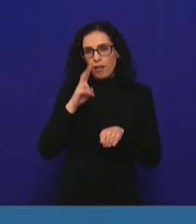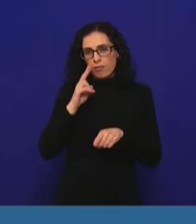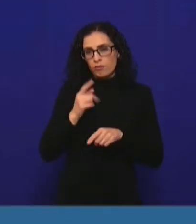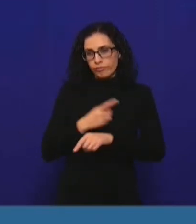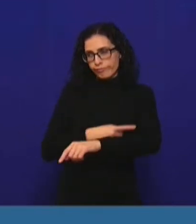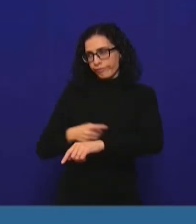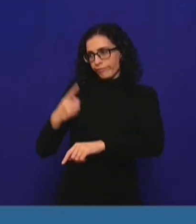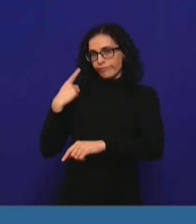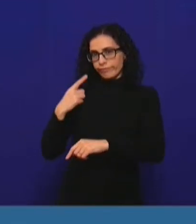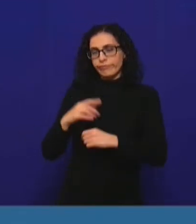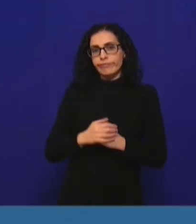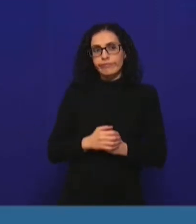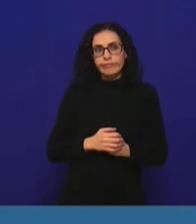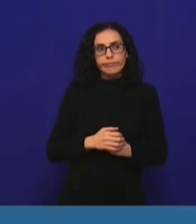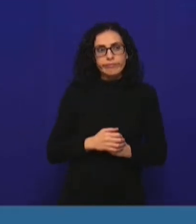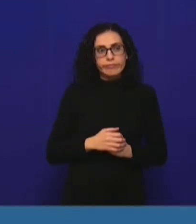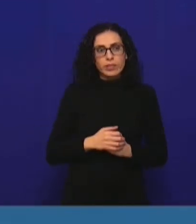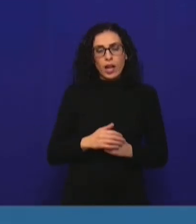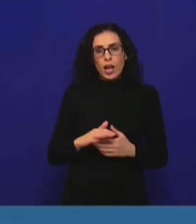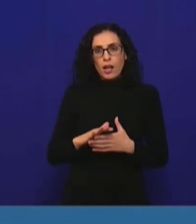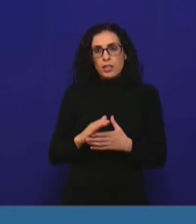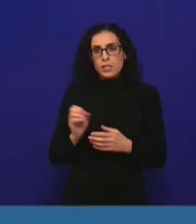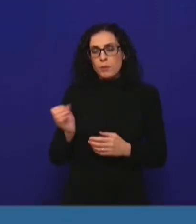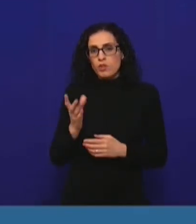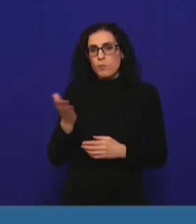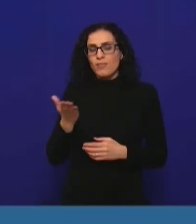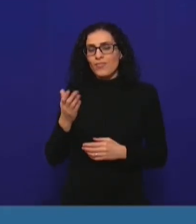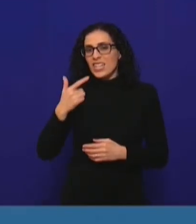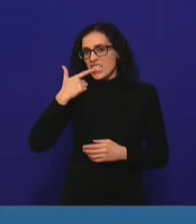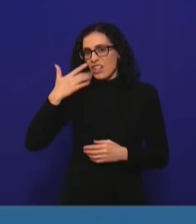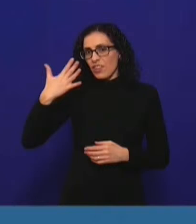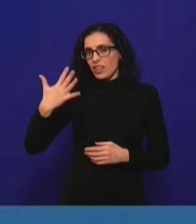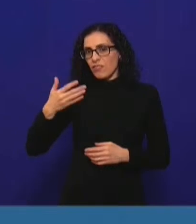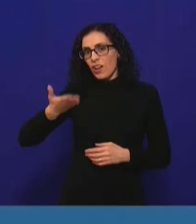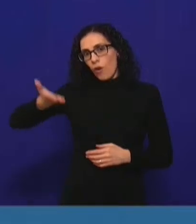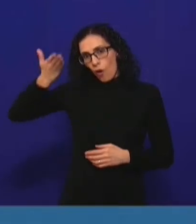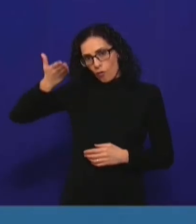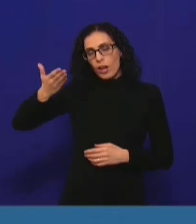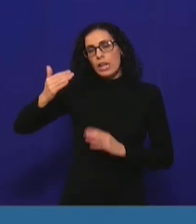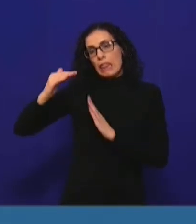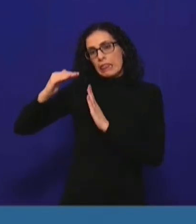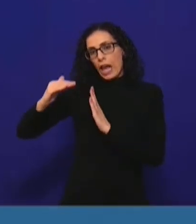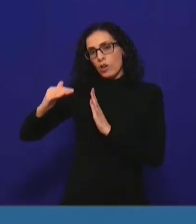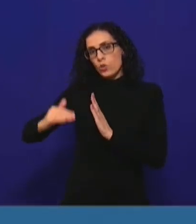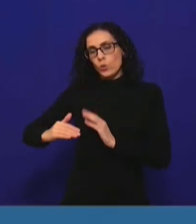f'dawk l-etajiet ta' il fuq minn 75 sena. U kifet